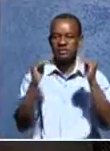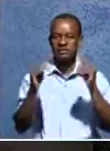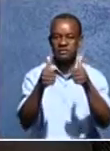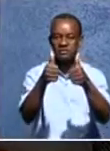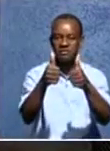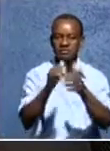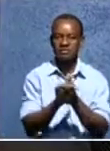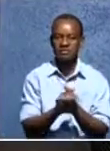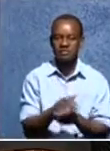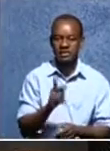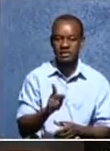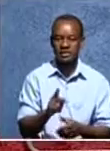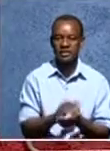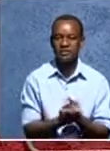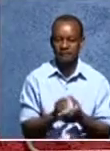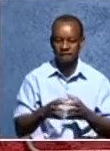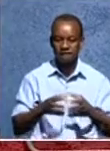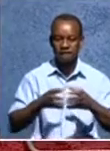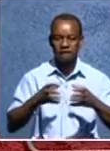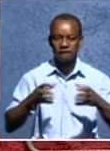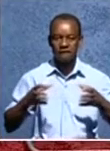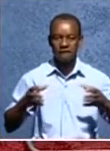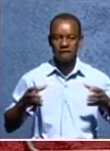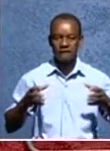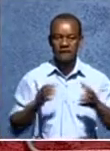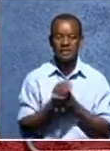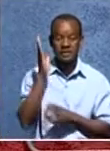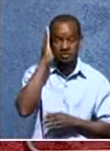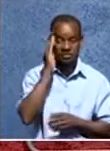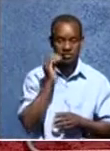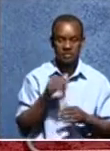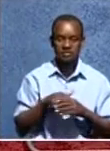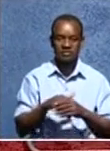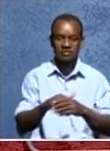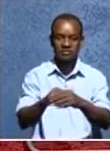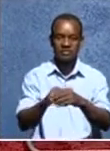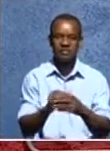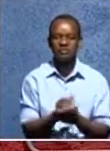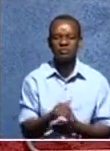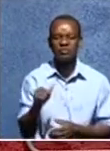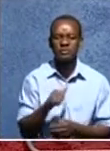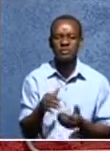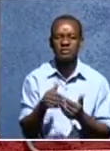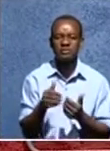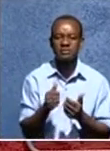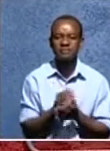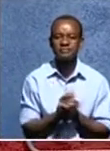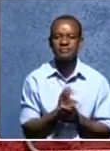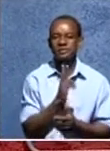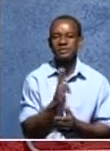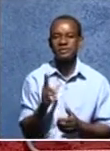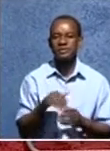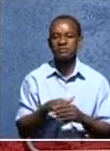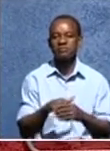all of it to enhance the traveling experience. I think that is very key, that our passengers, our tourists, our